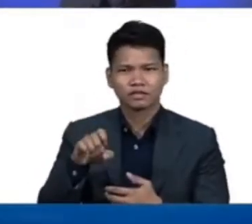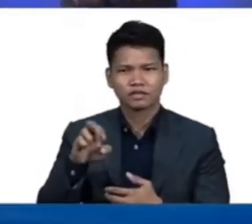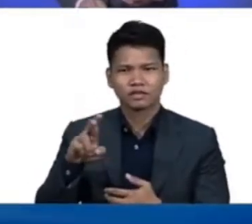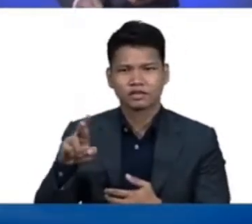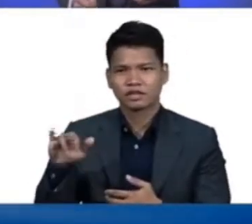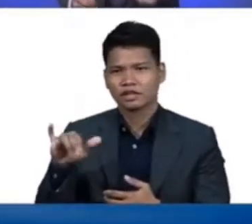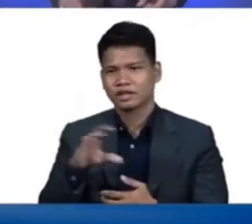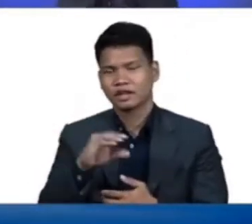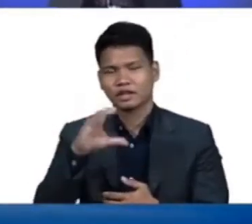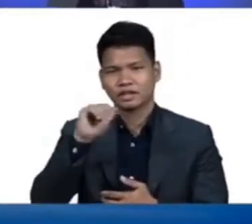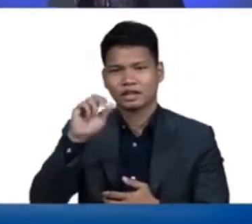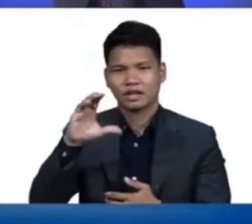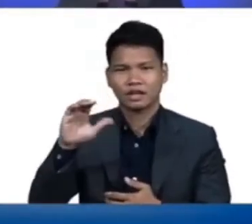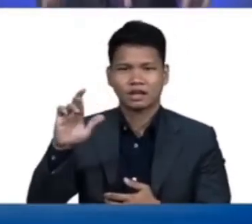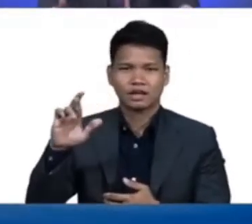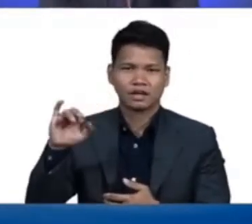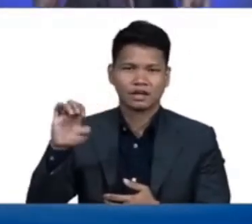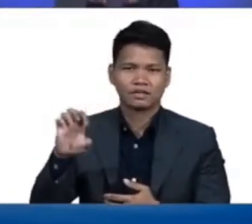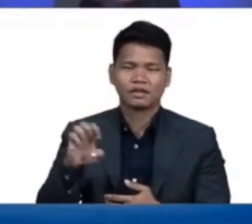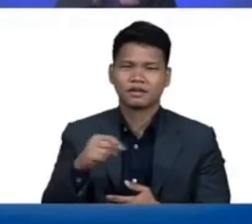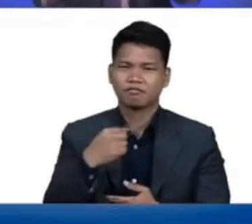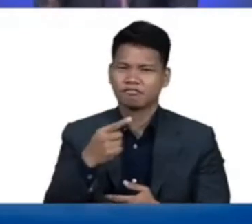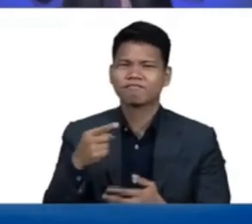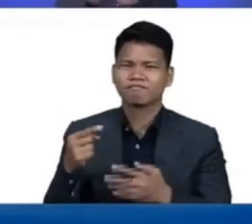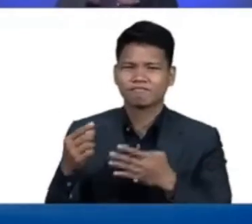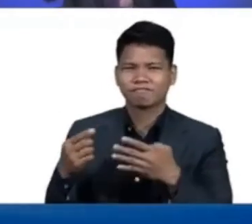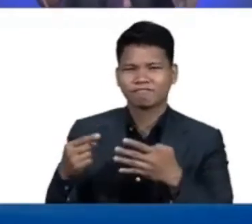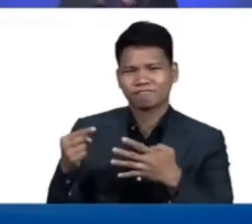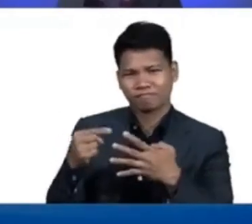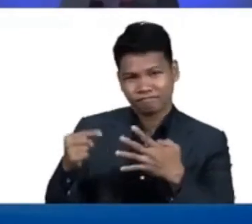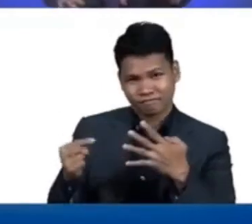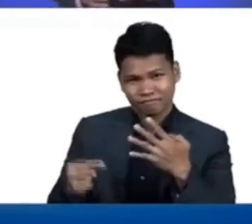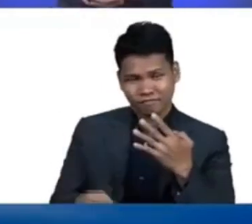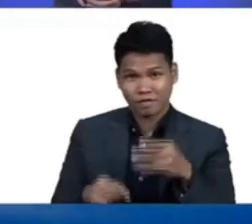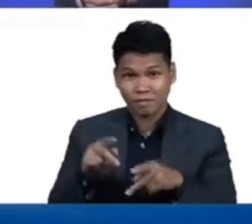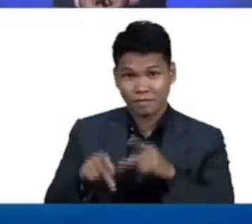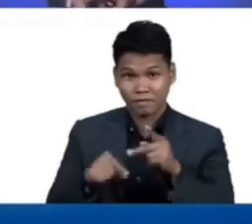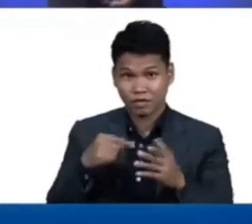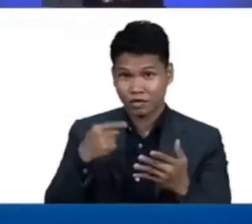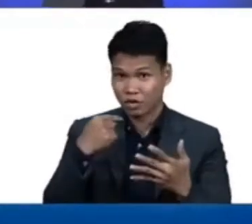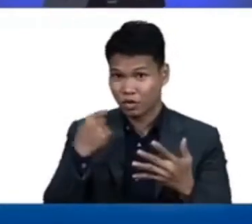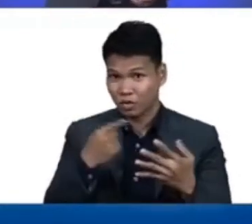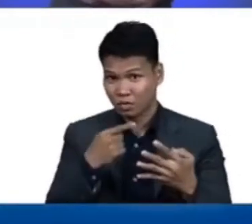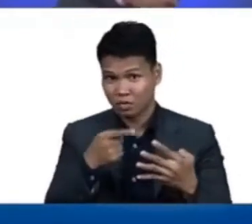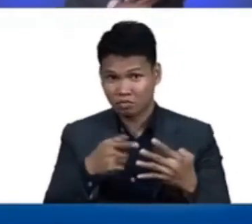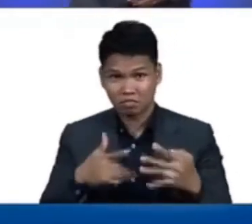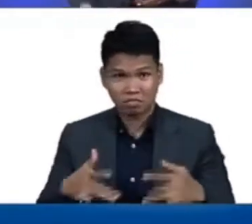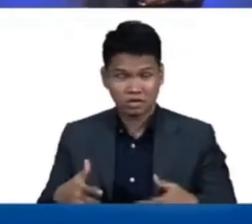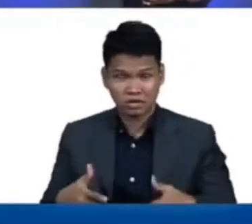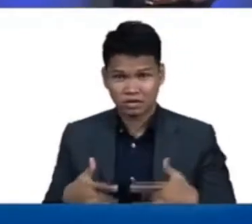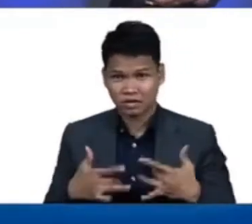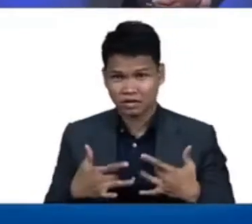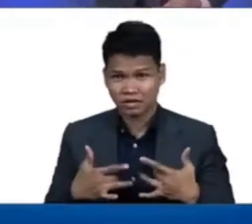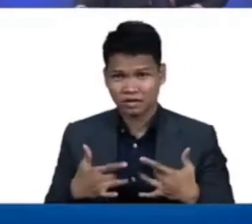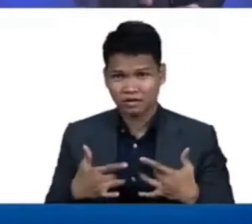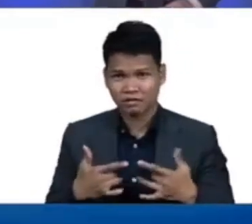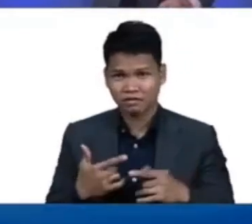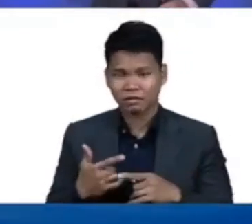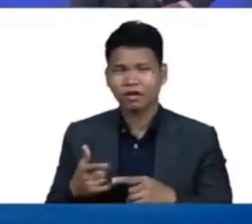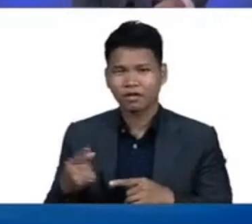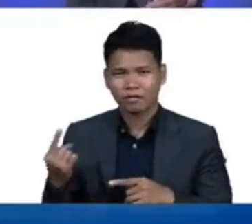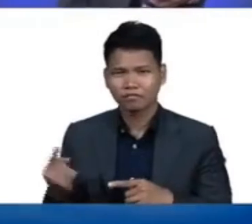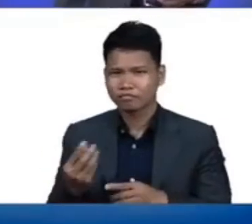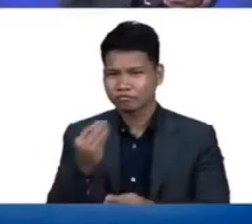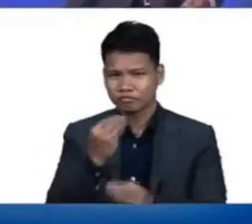Underwood. Ito pong mga taong ito, they are people who are living from plant